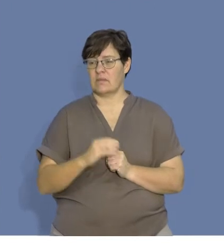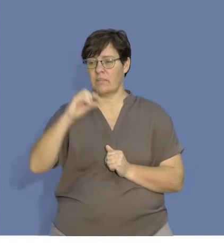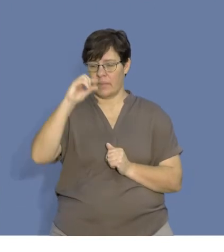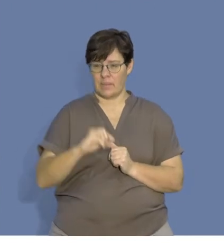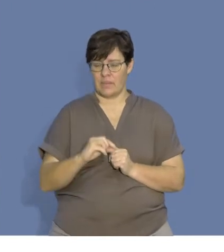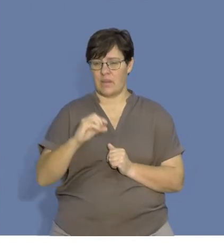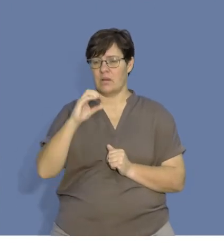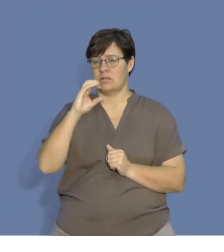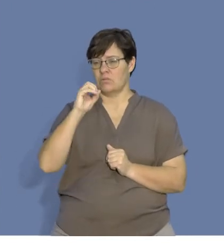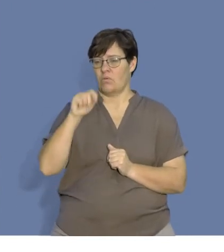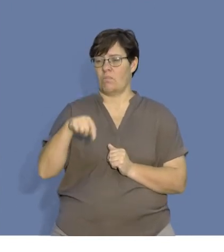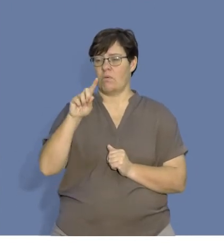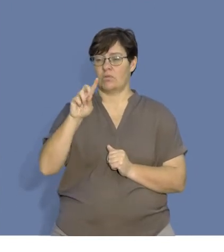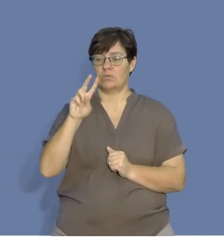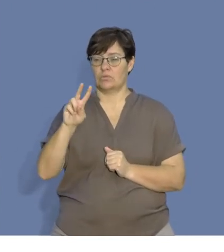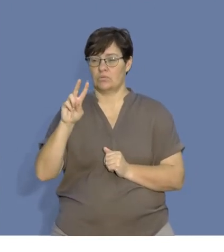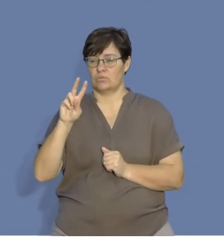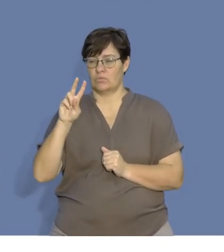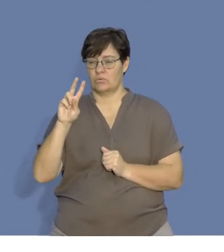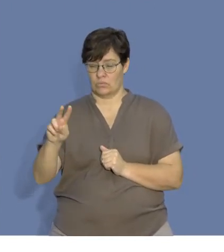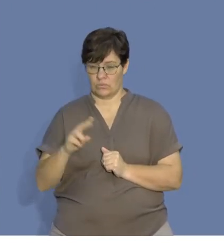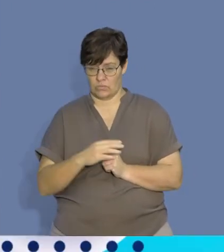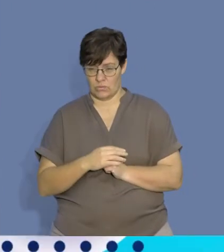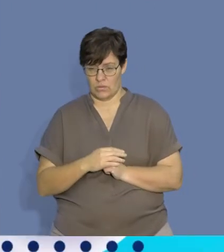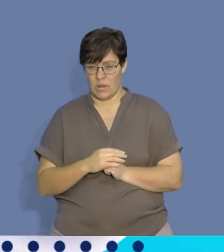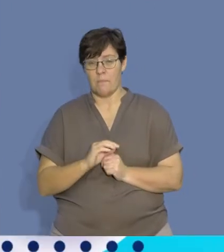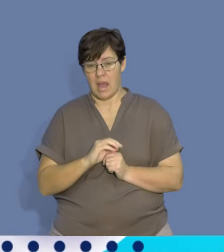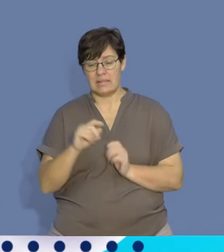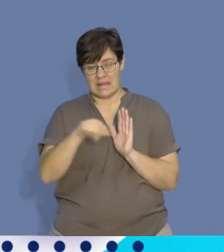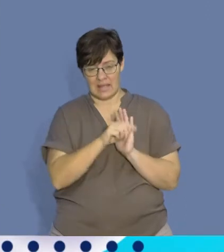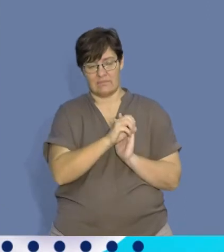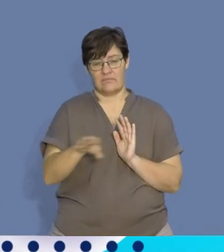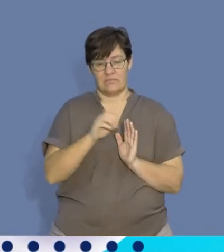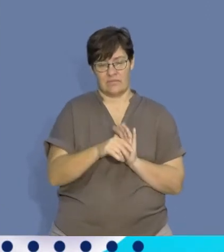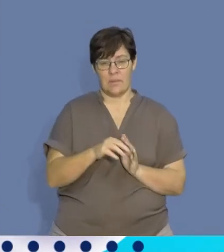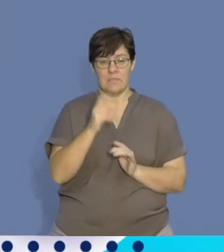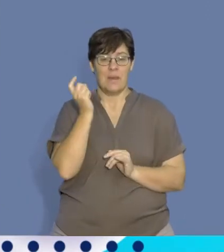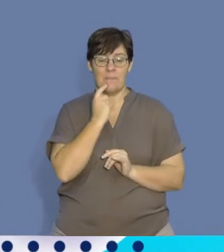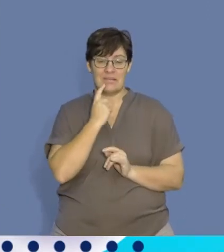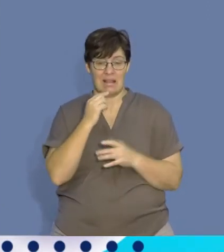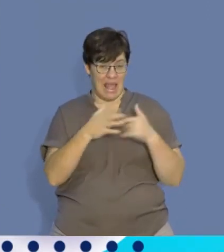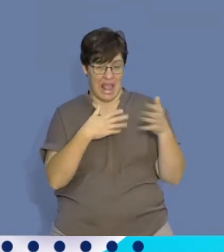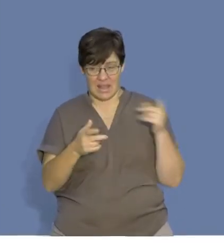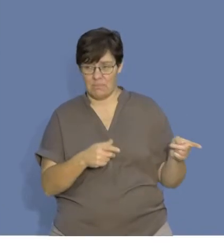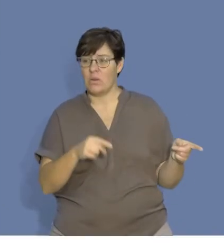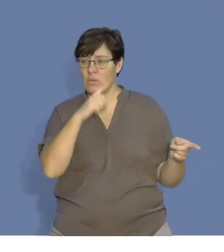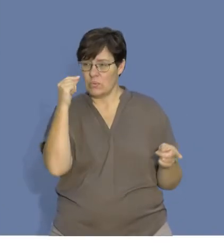getting electrons. Now the question is it the same for every metal? Because here I'm using